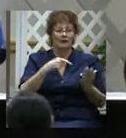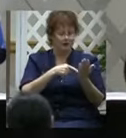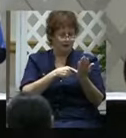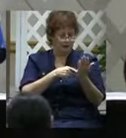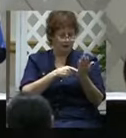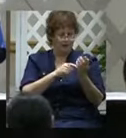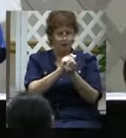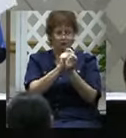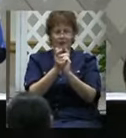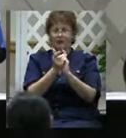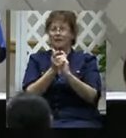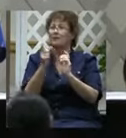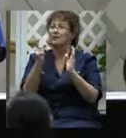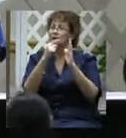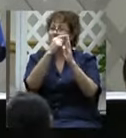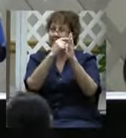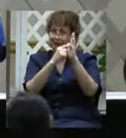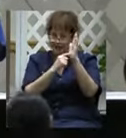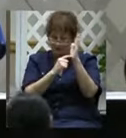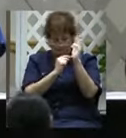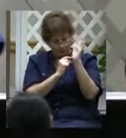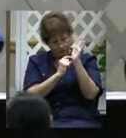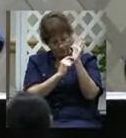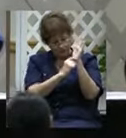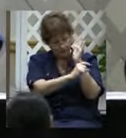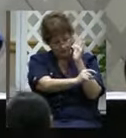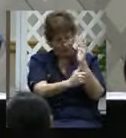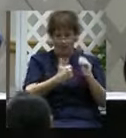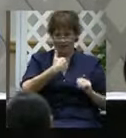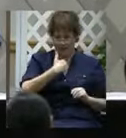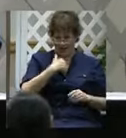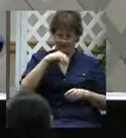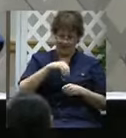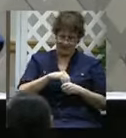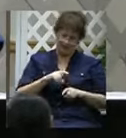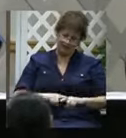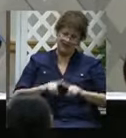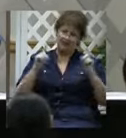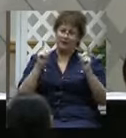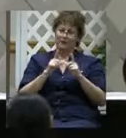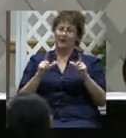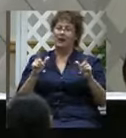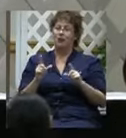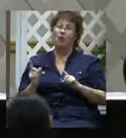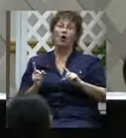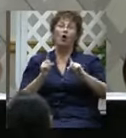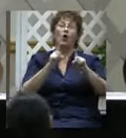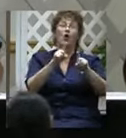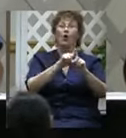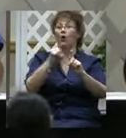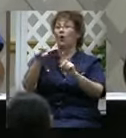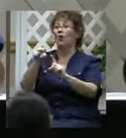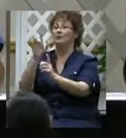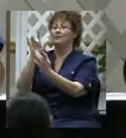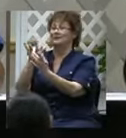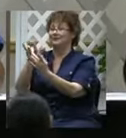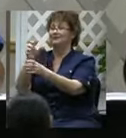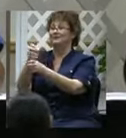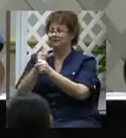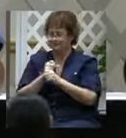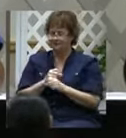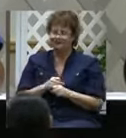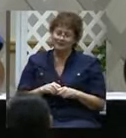there. But if you have the English going out with a little reminder that translations exist, go get them here, it's just another way to make